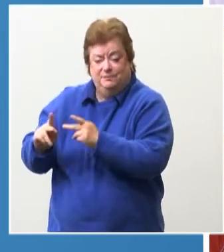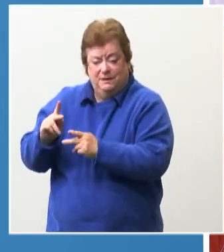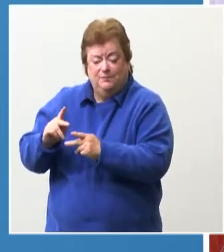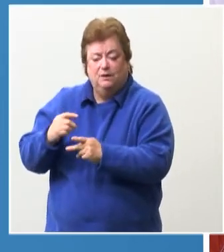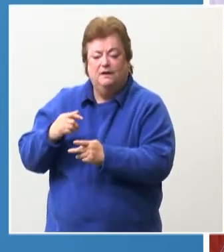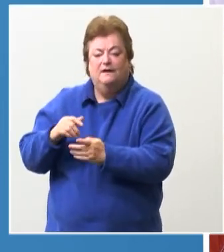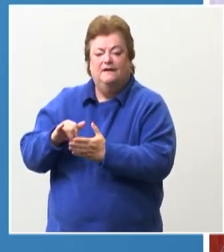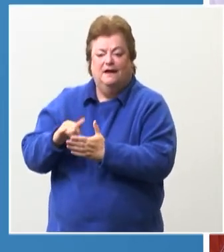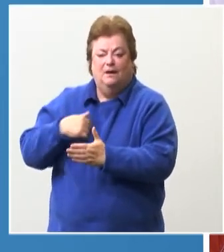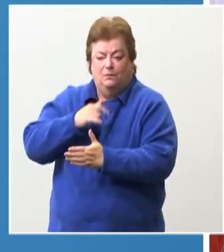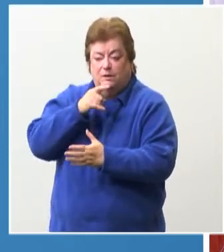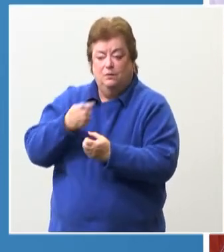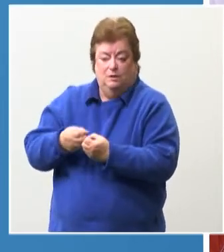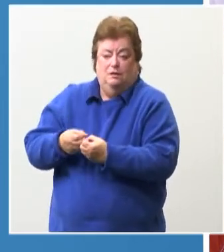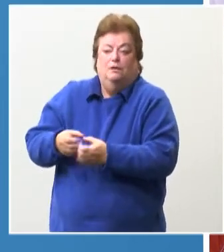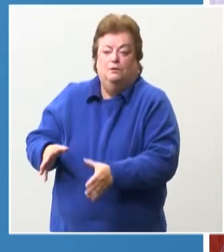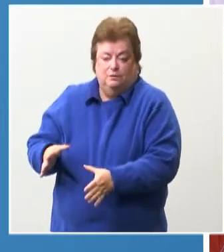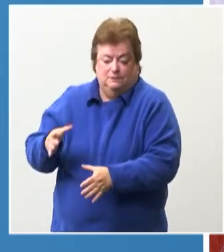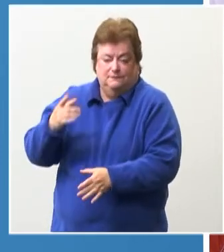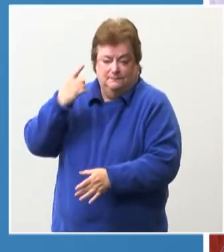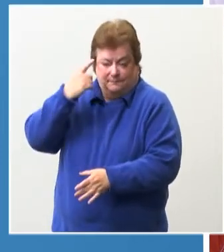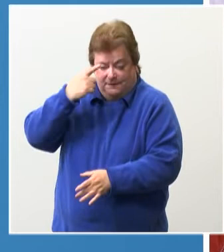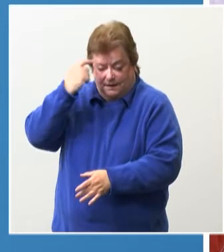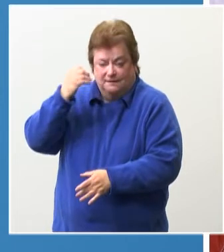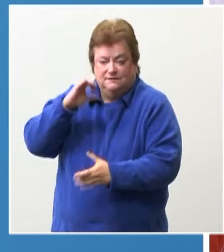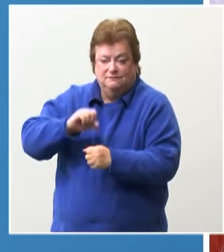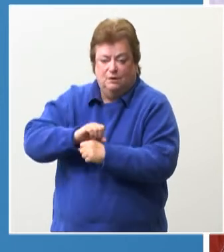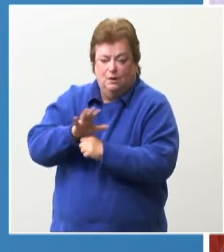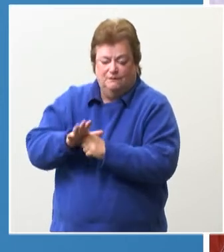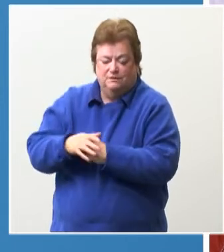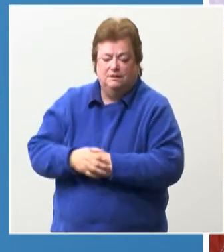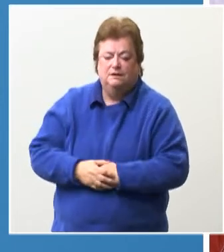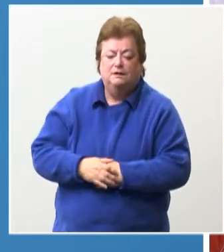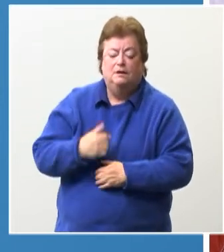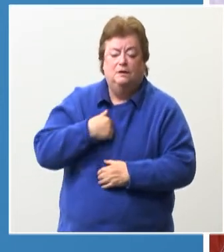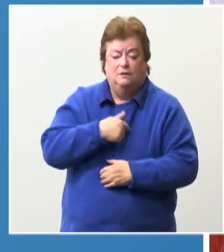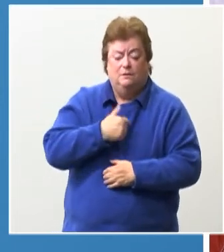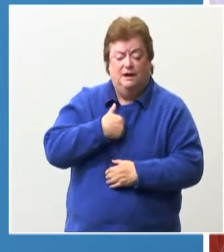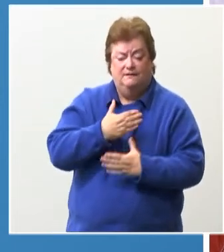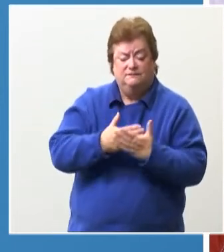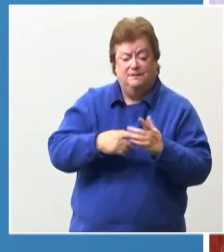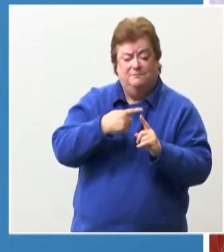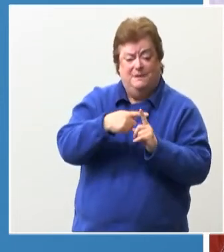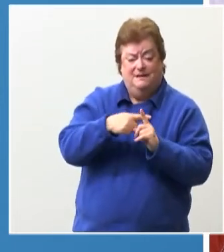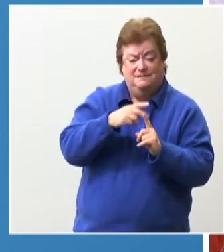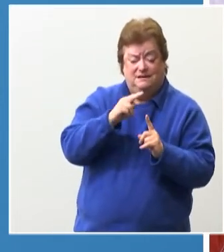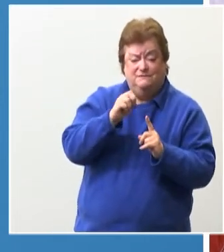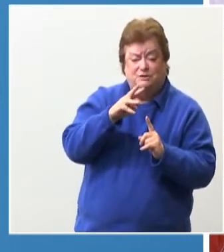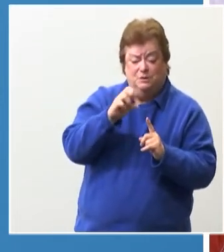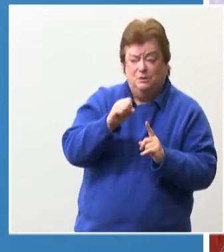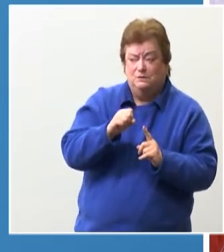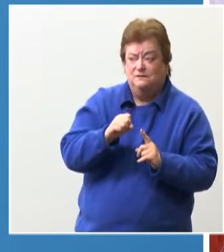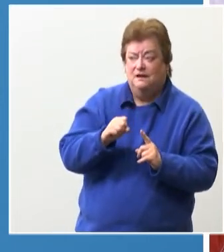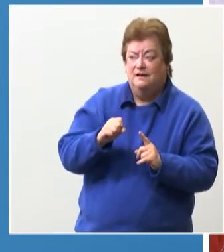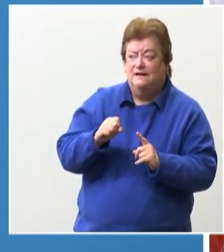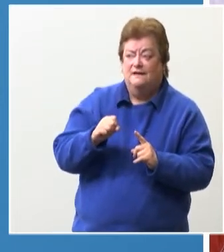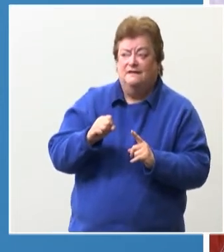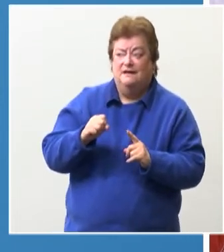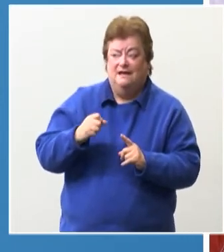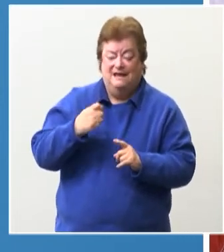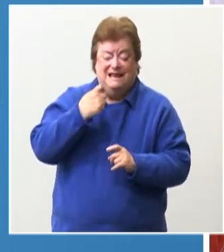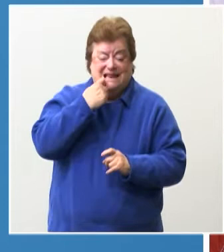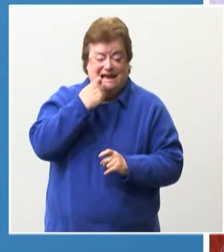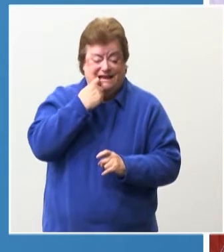will lose to COVID-19. We do have some positive news in that area. The latest vaccination data